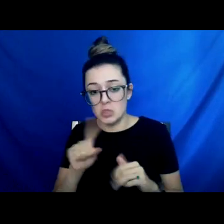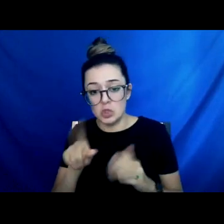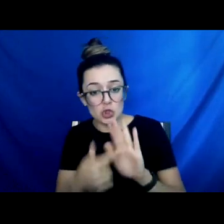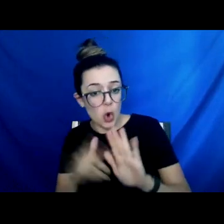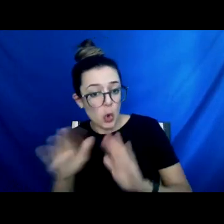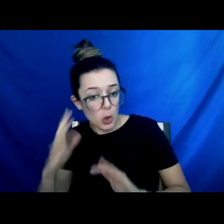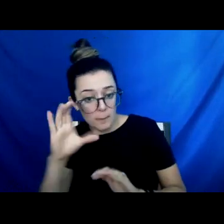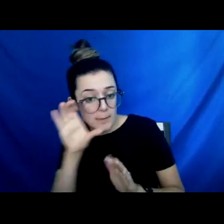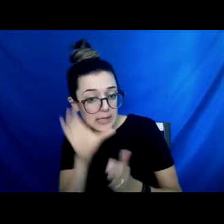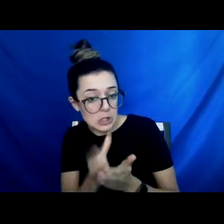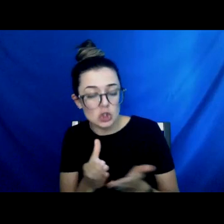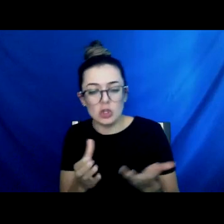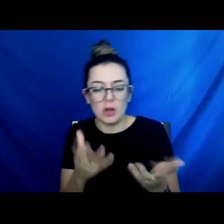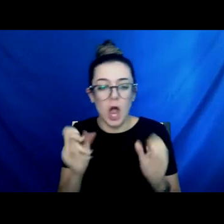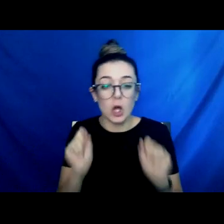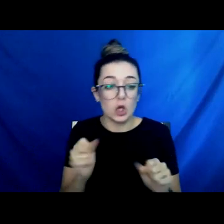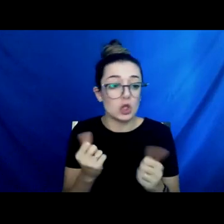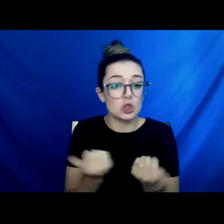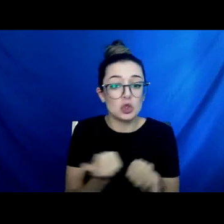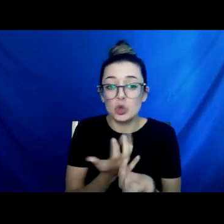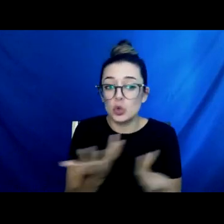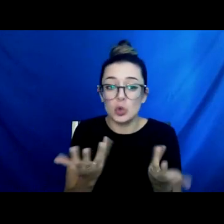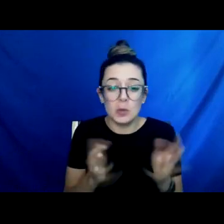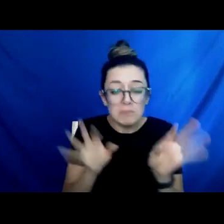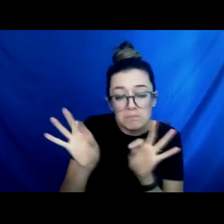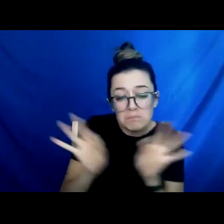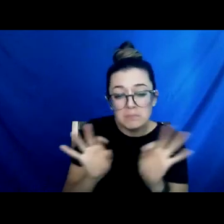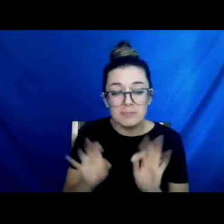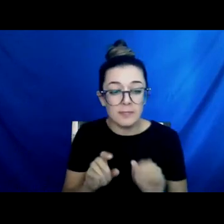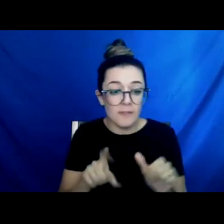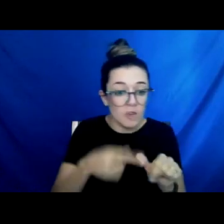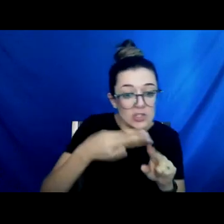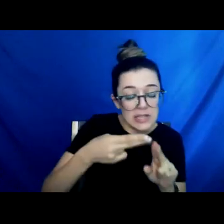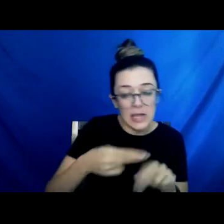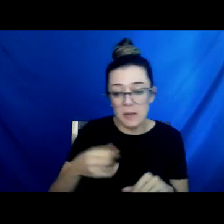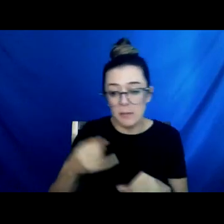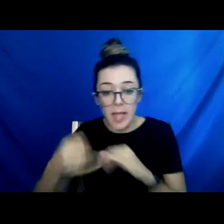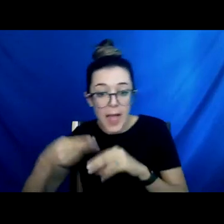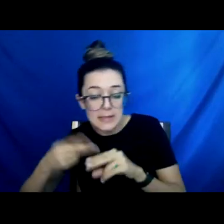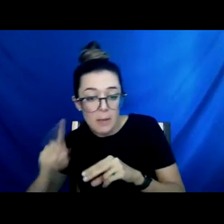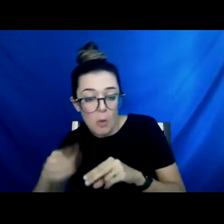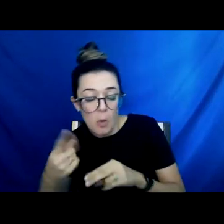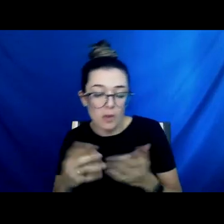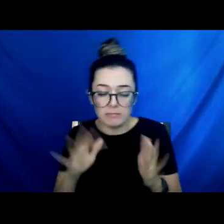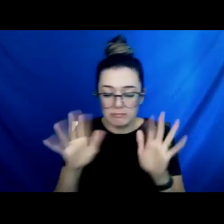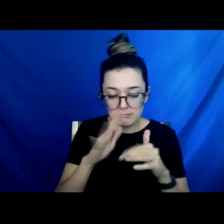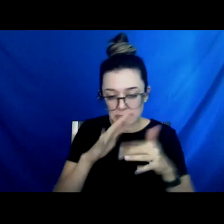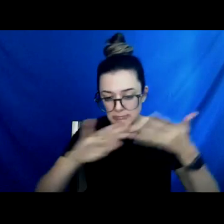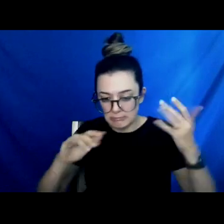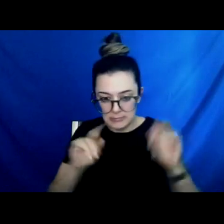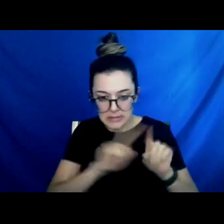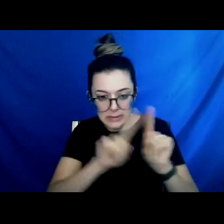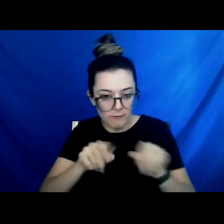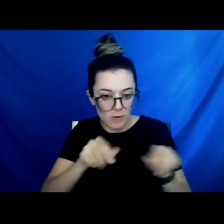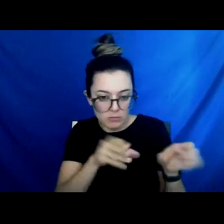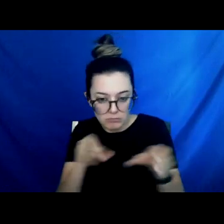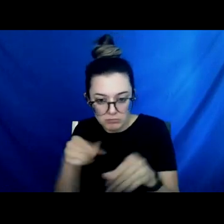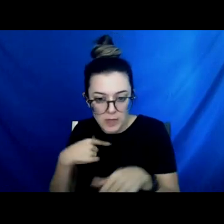everything, nothing, something in between. So I ended up actually, after basically speaking to 20 more people,